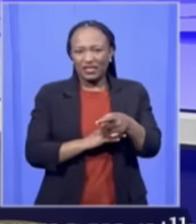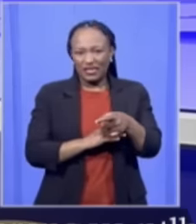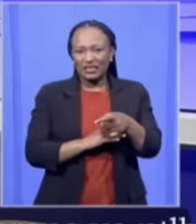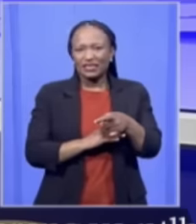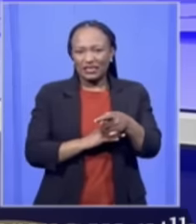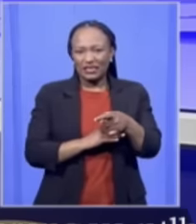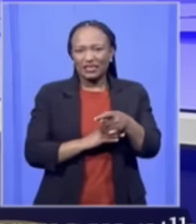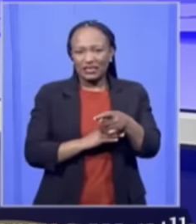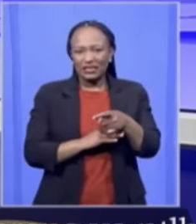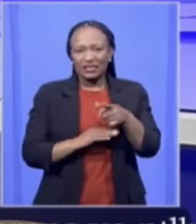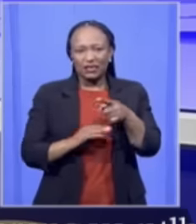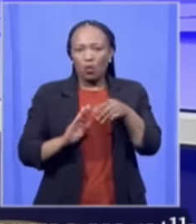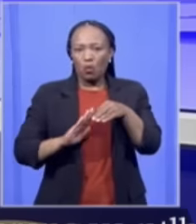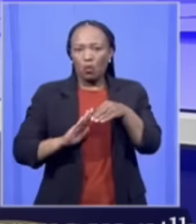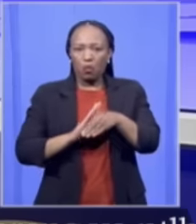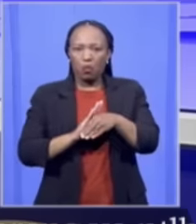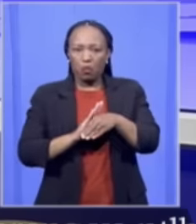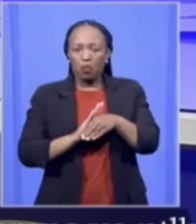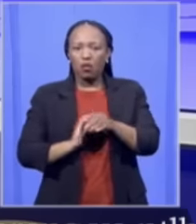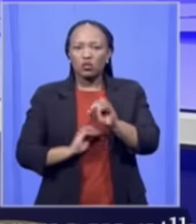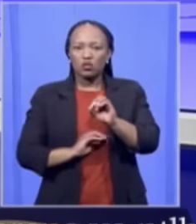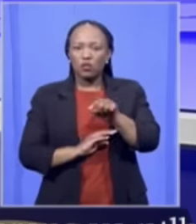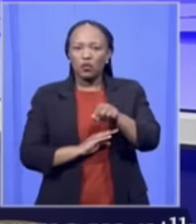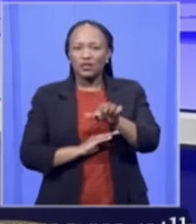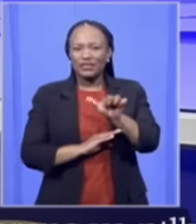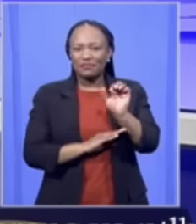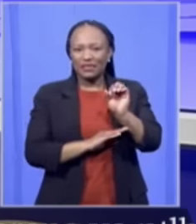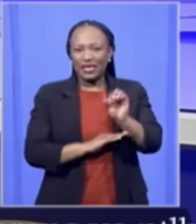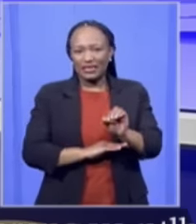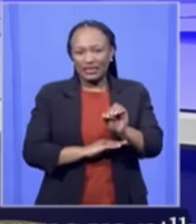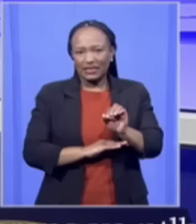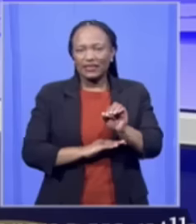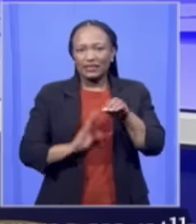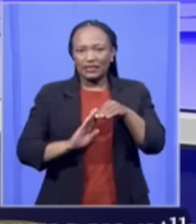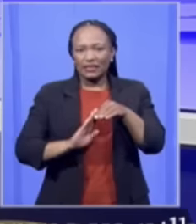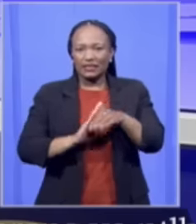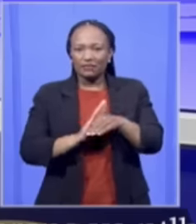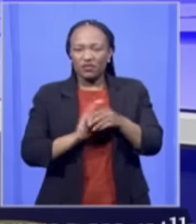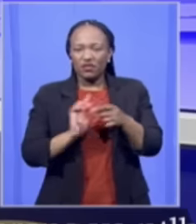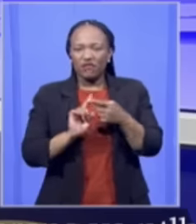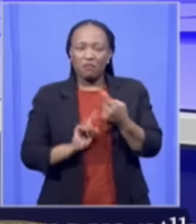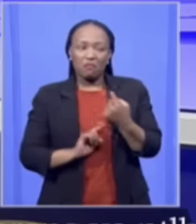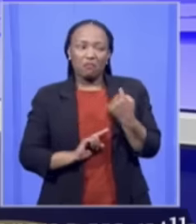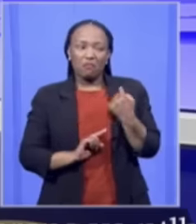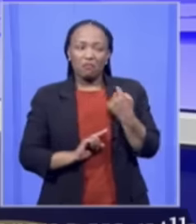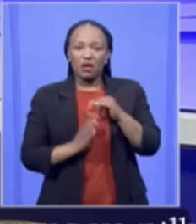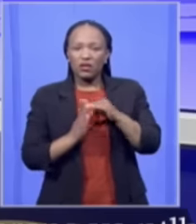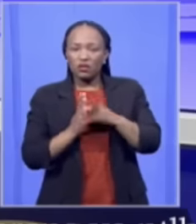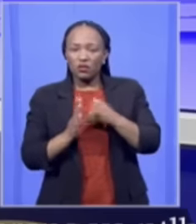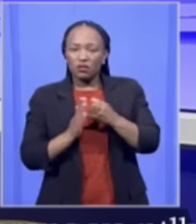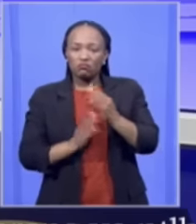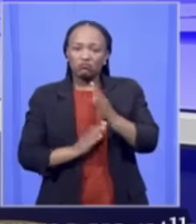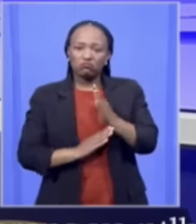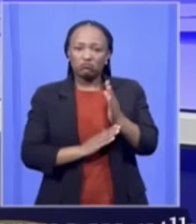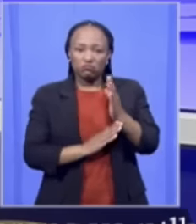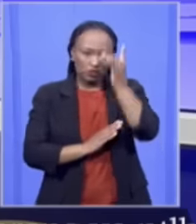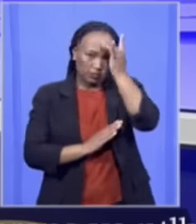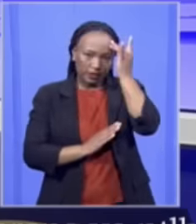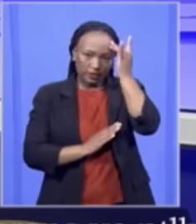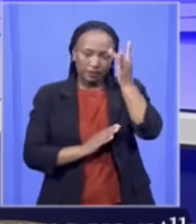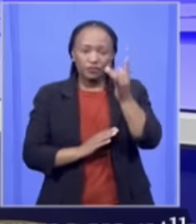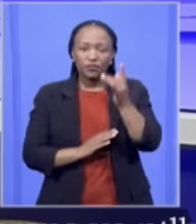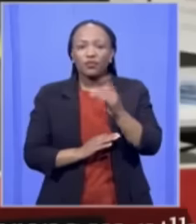50% kgotsa peresente e le 0.6 go simolola ka Sedimonthole go fitlha ka Mopitlwe.